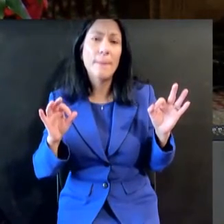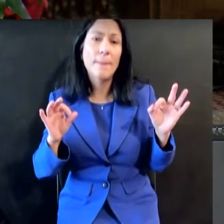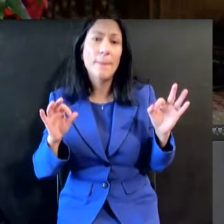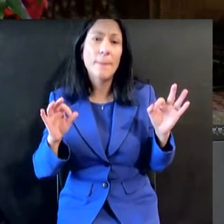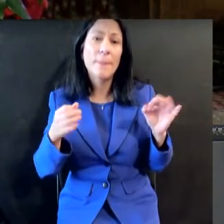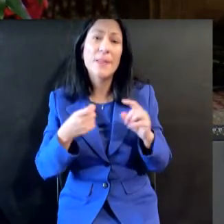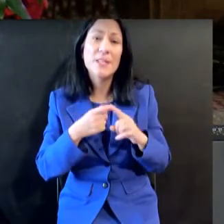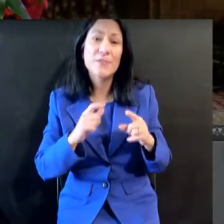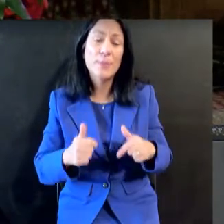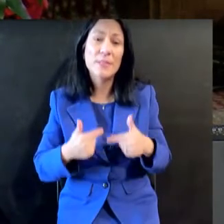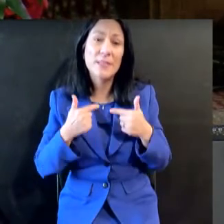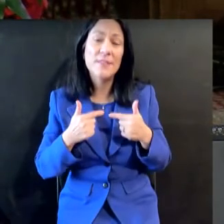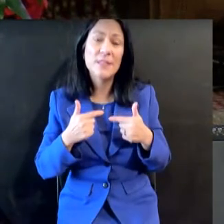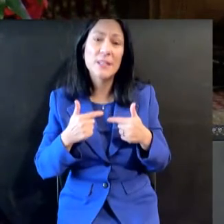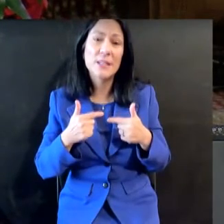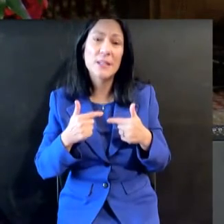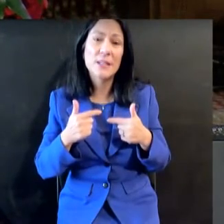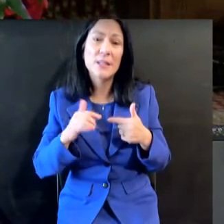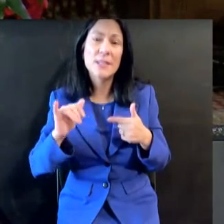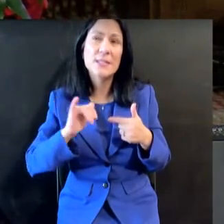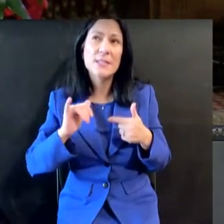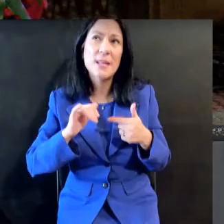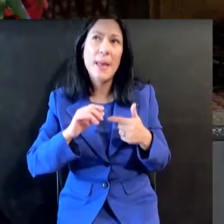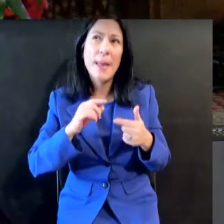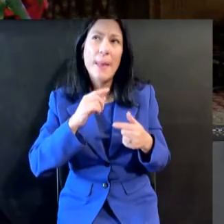comes from living in the same mind